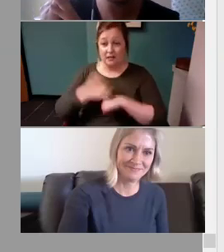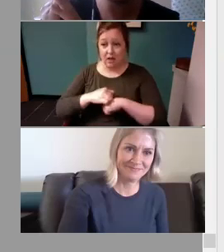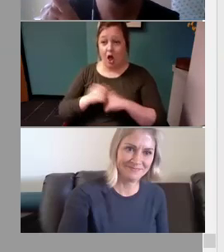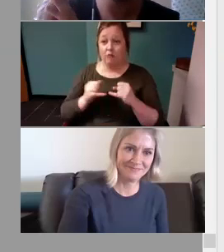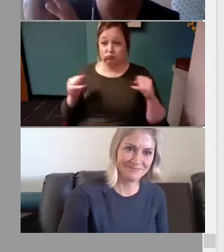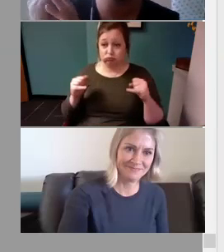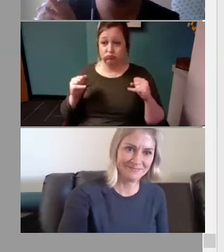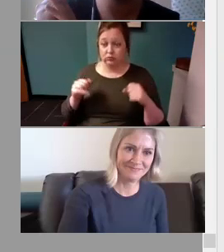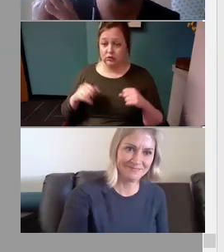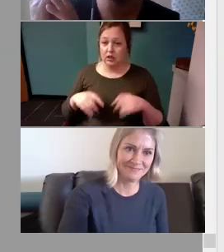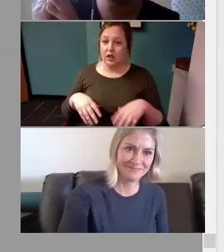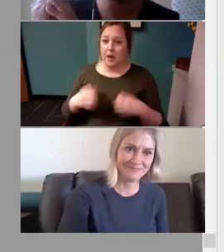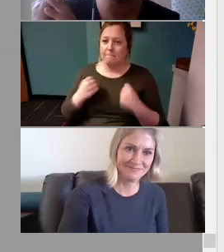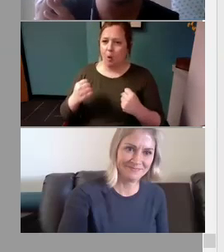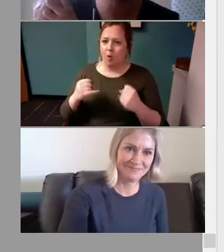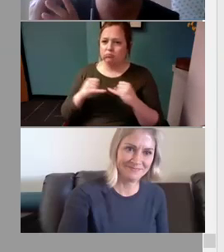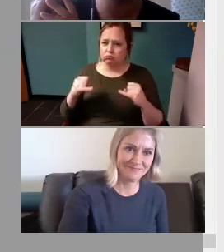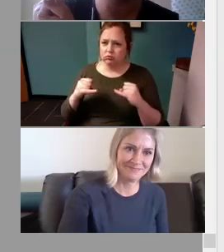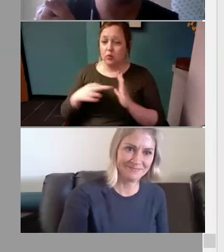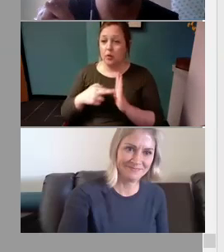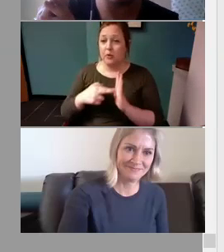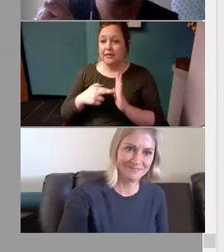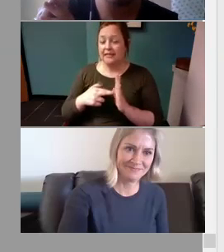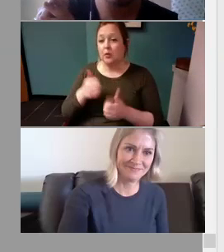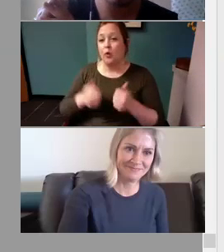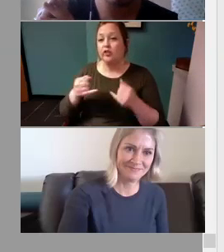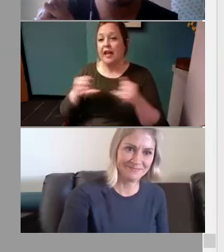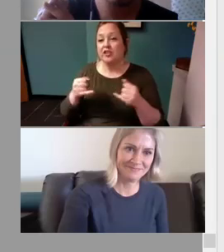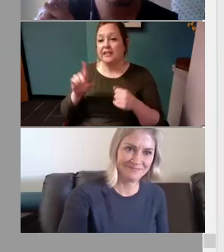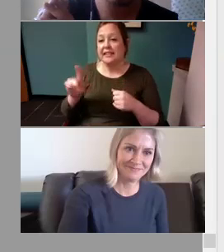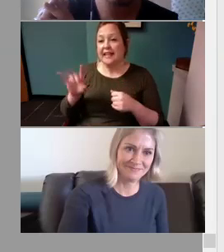the edges that DFS used to explore this graph.